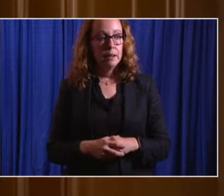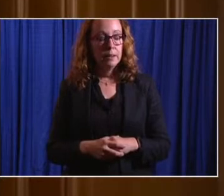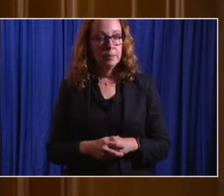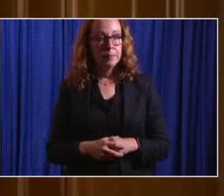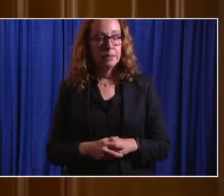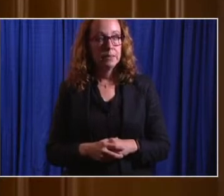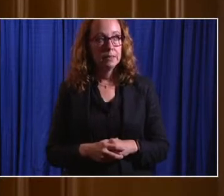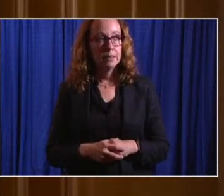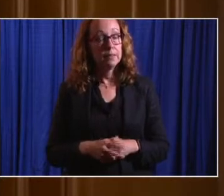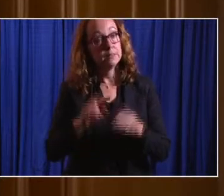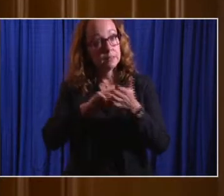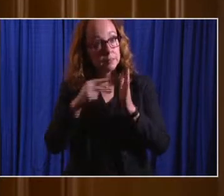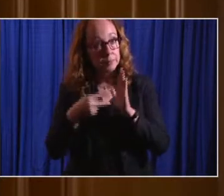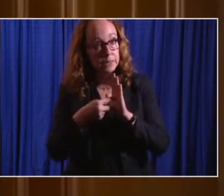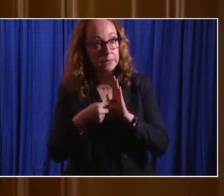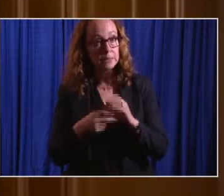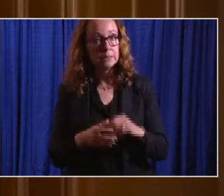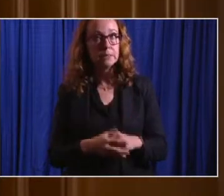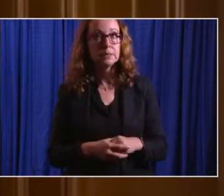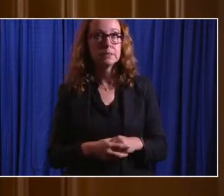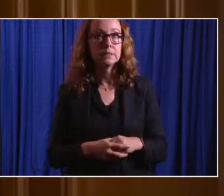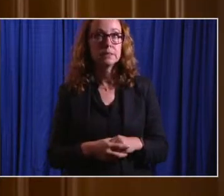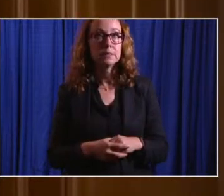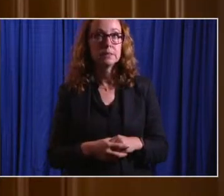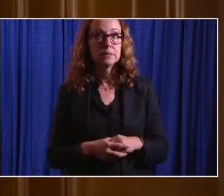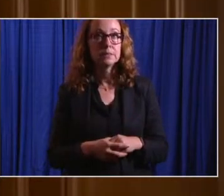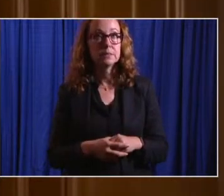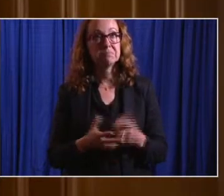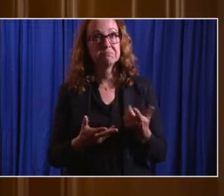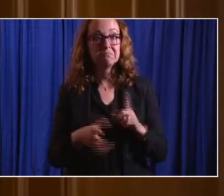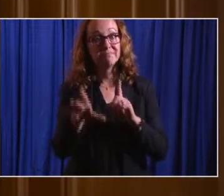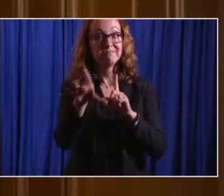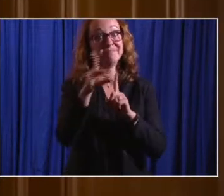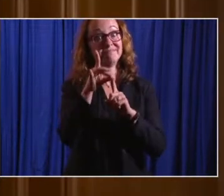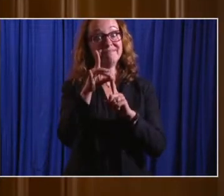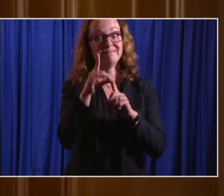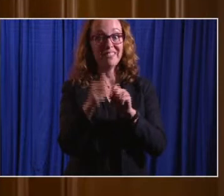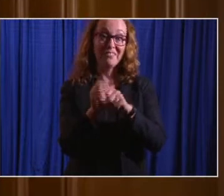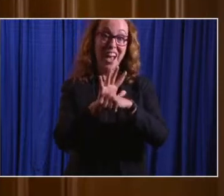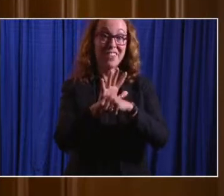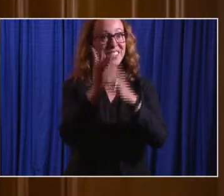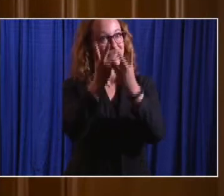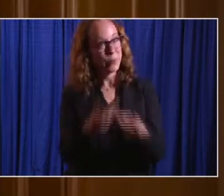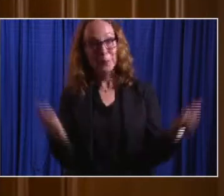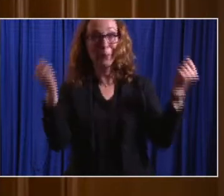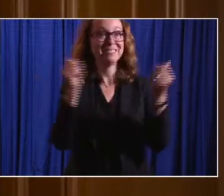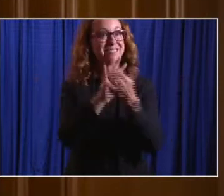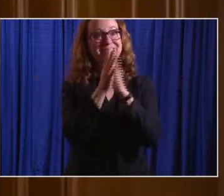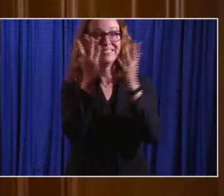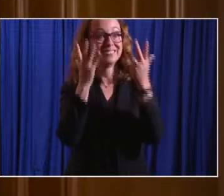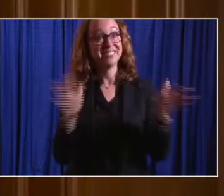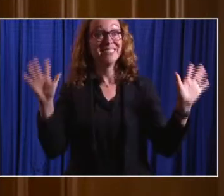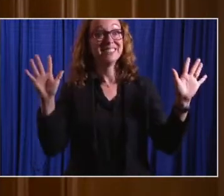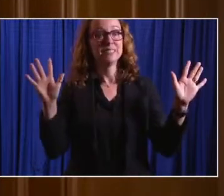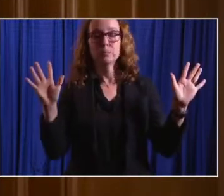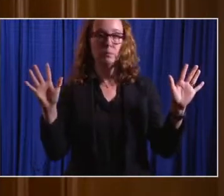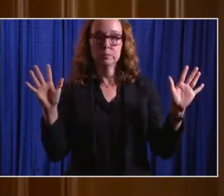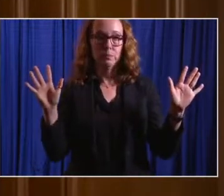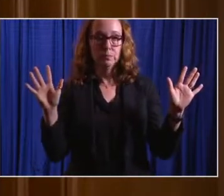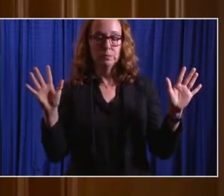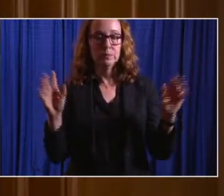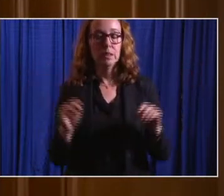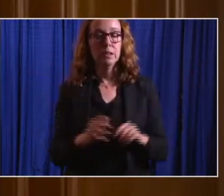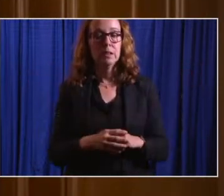is that means we're done with the very I think when you read what the experts are